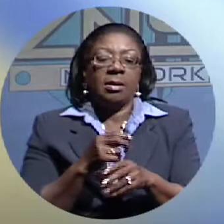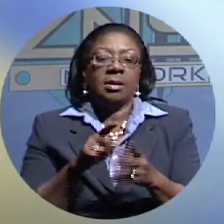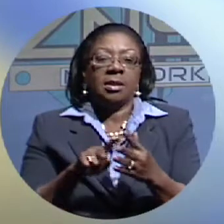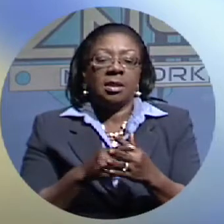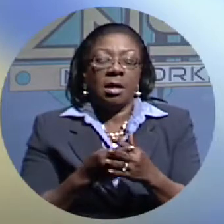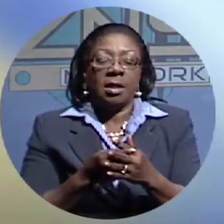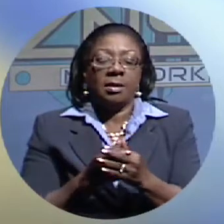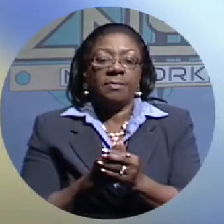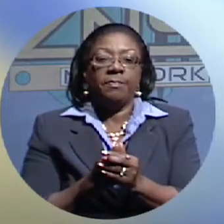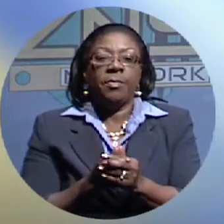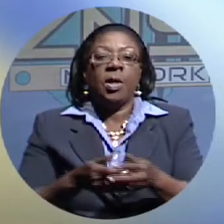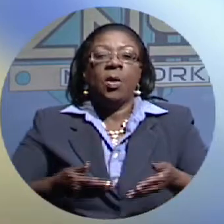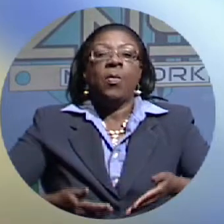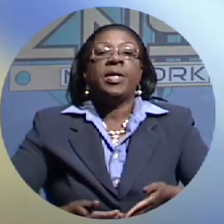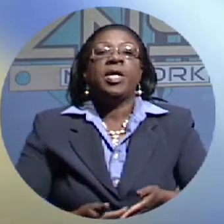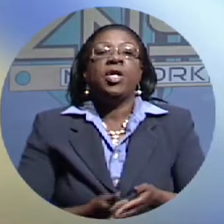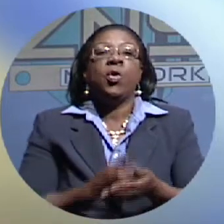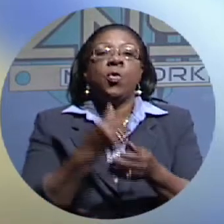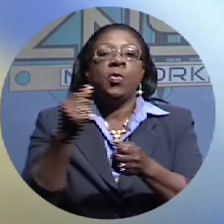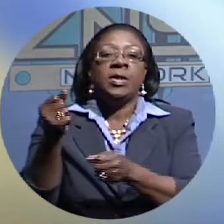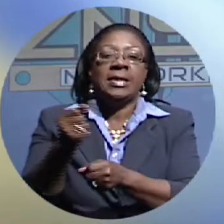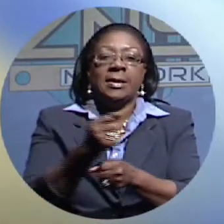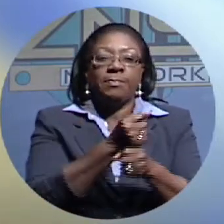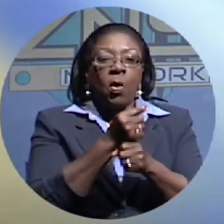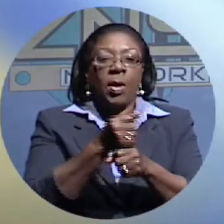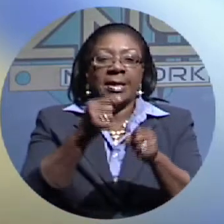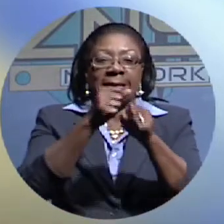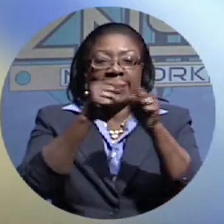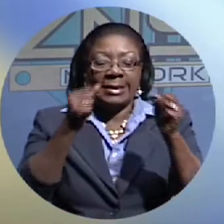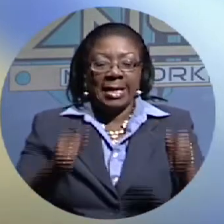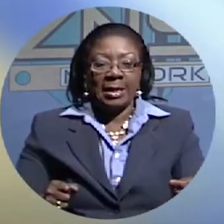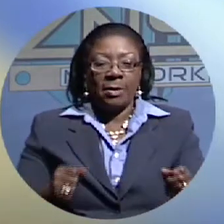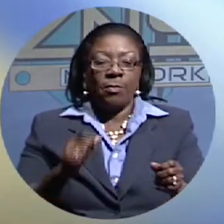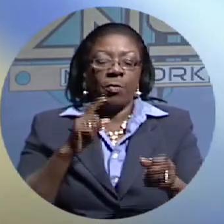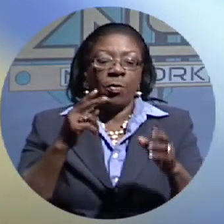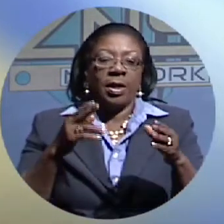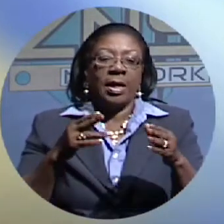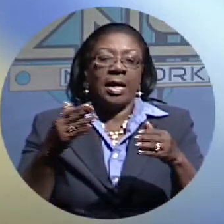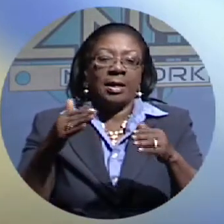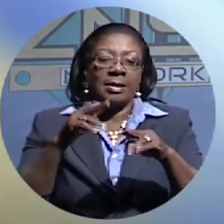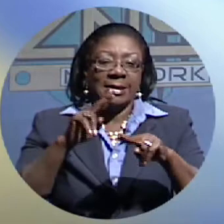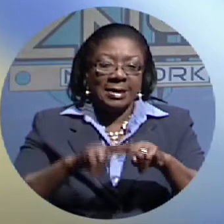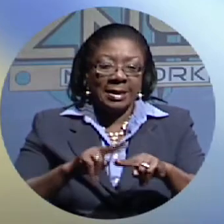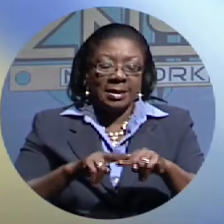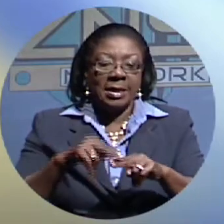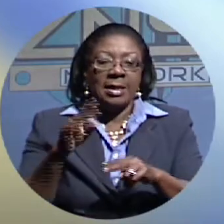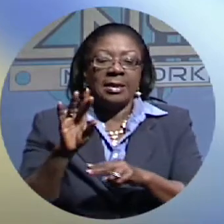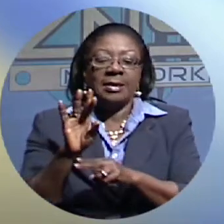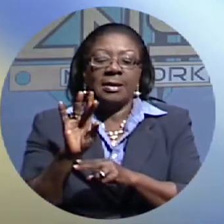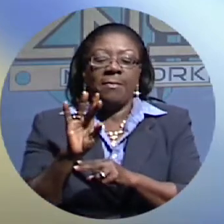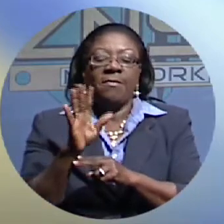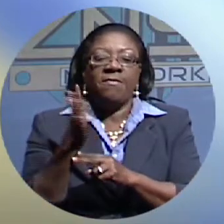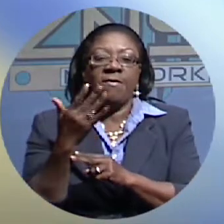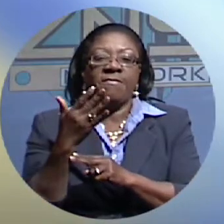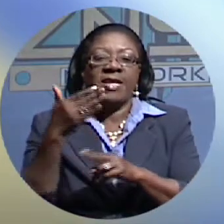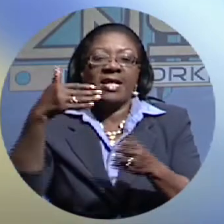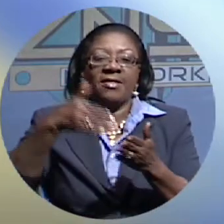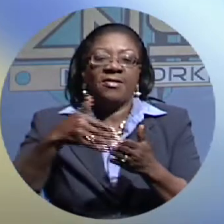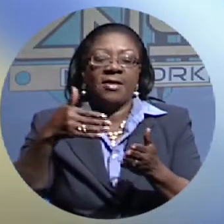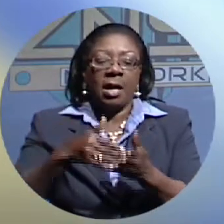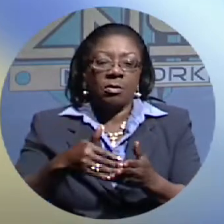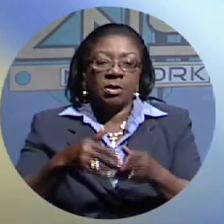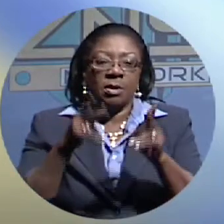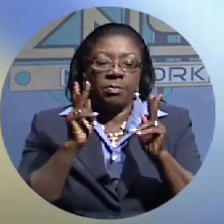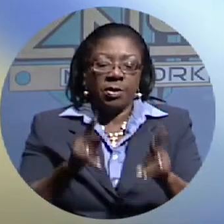Well, with the new Thomas A. Robinson National Stadium able to hold some 15,000 spectators, the question arises of whether or not it can be filled when the